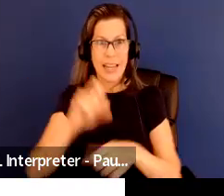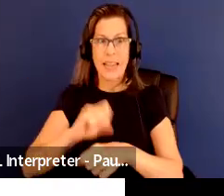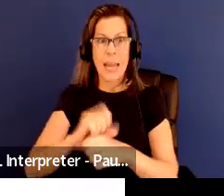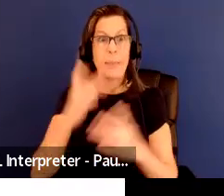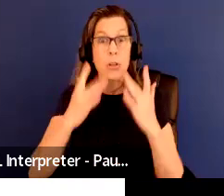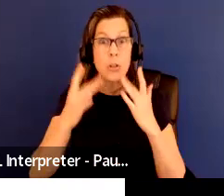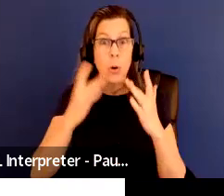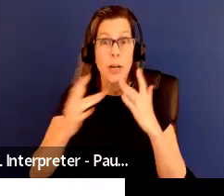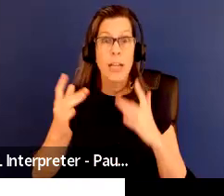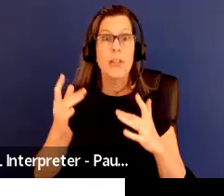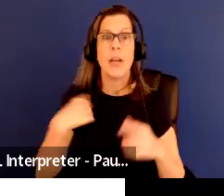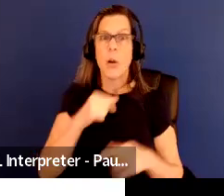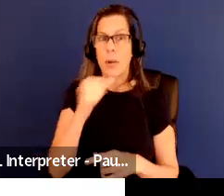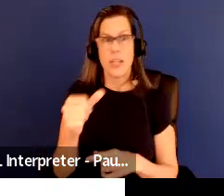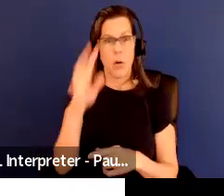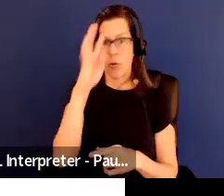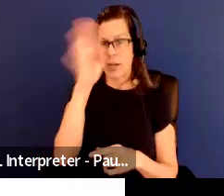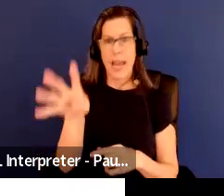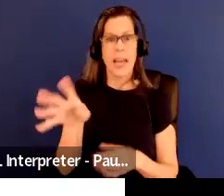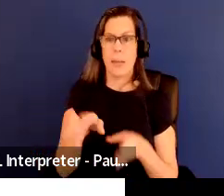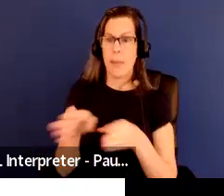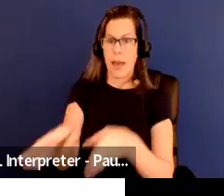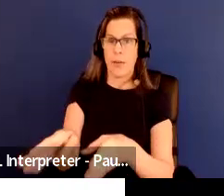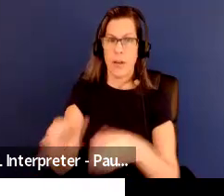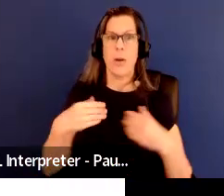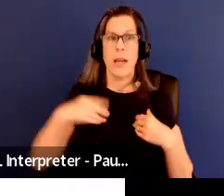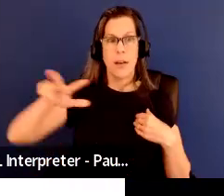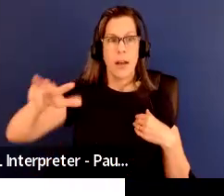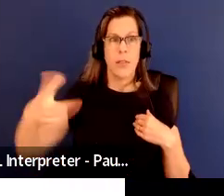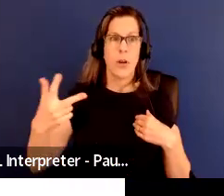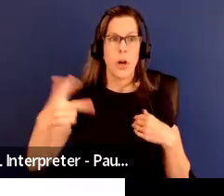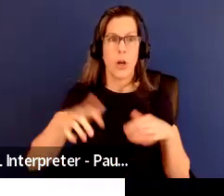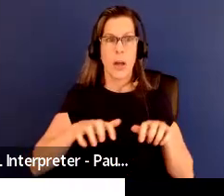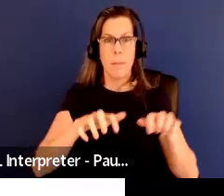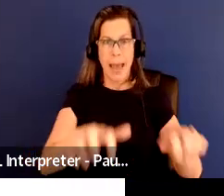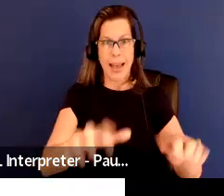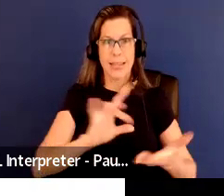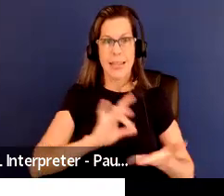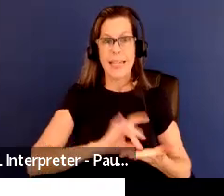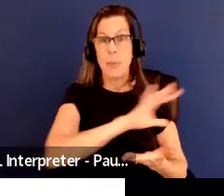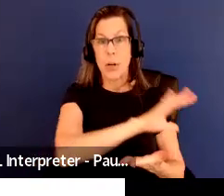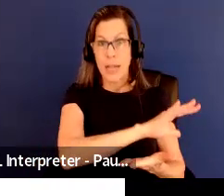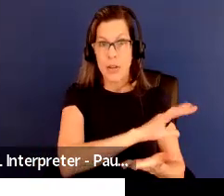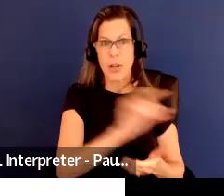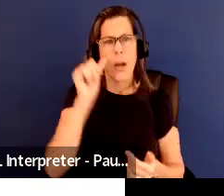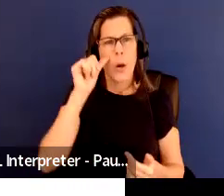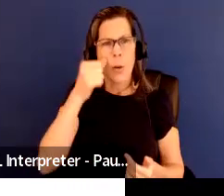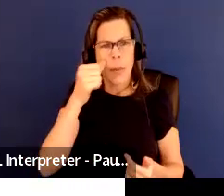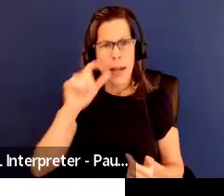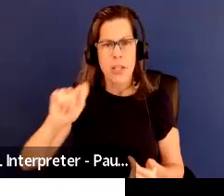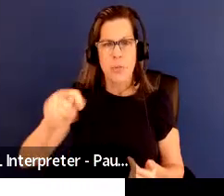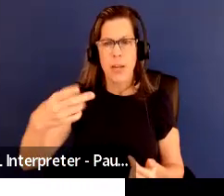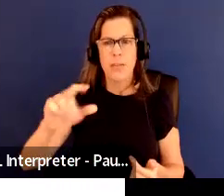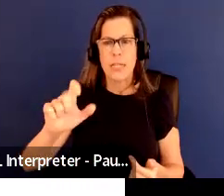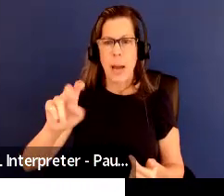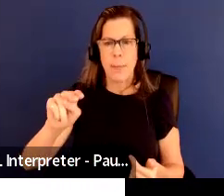what do? We don't create another pathway. We have a third mass deportation, which reminds me of Thomas Jefferson's